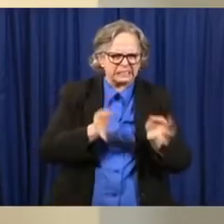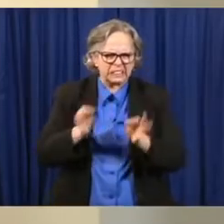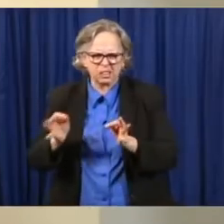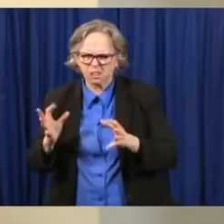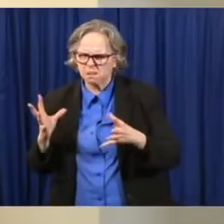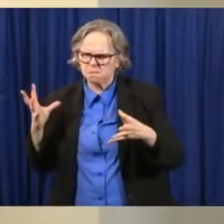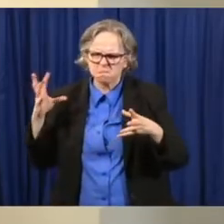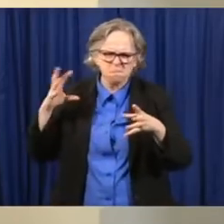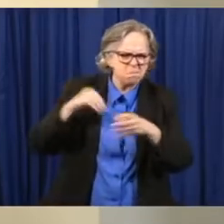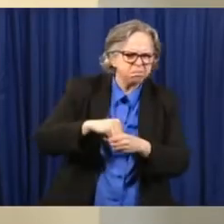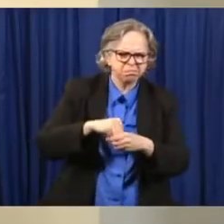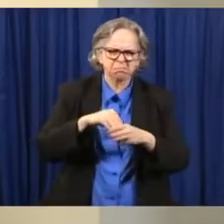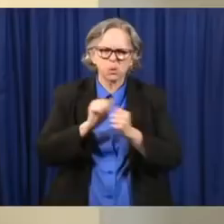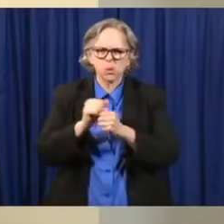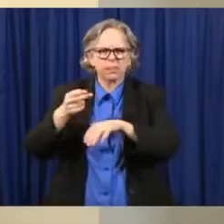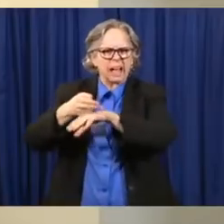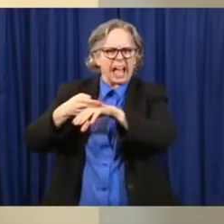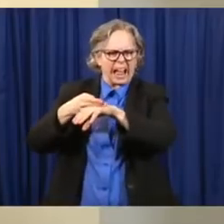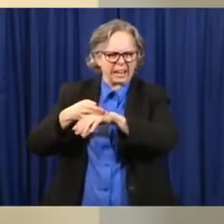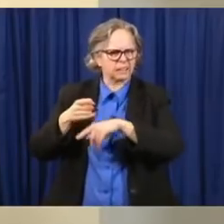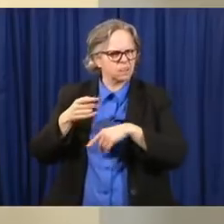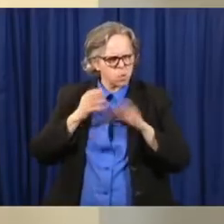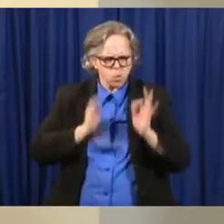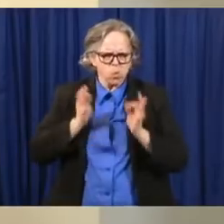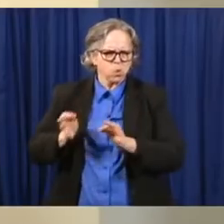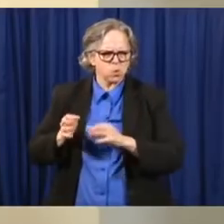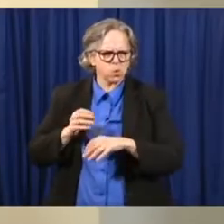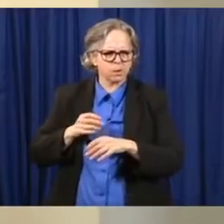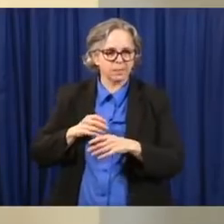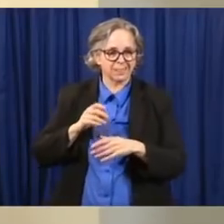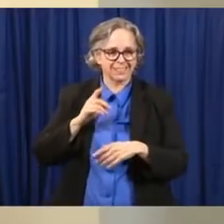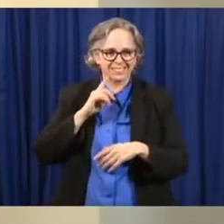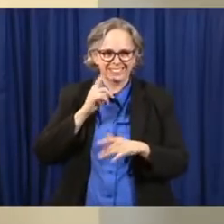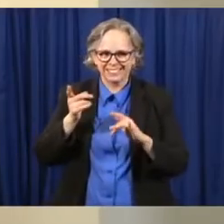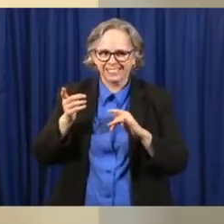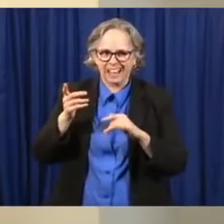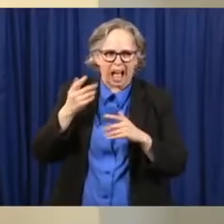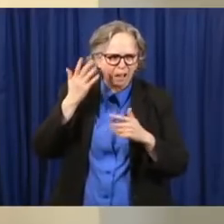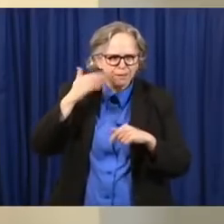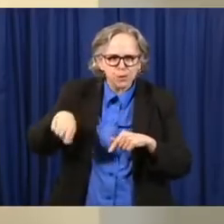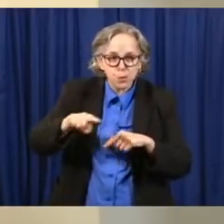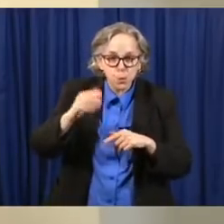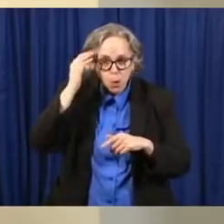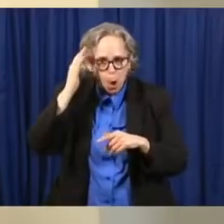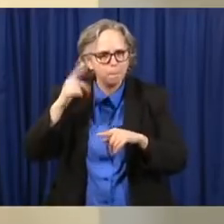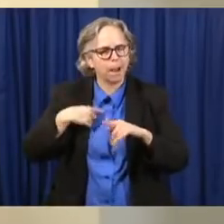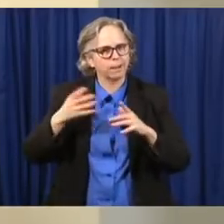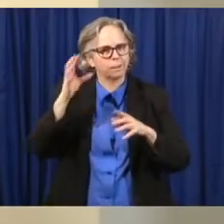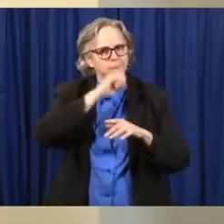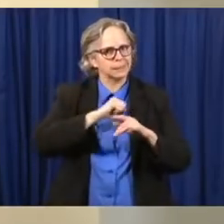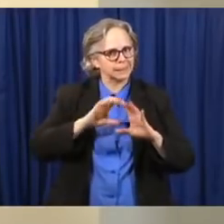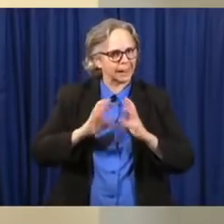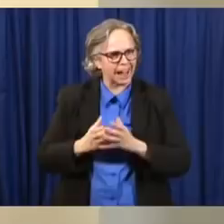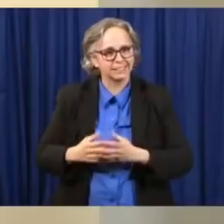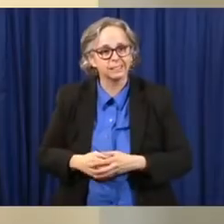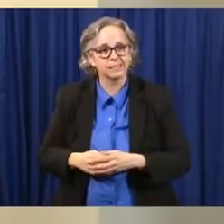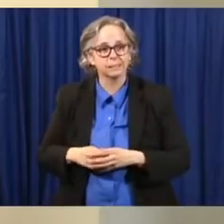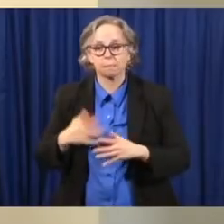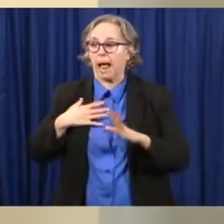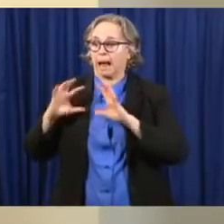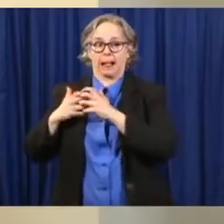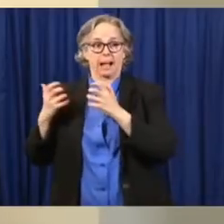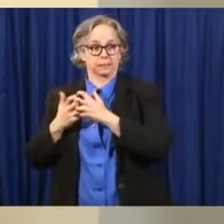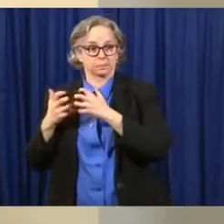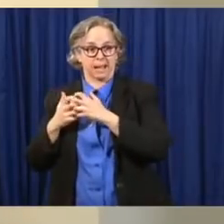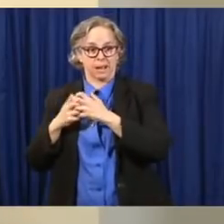school, often missing class, I don't know if you knew that, to work. And a classmate of his who became Dr.